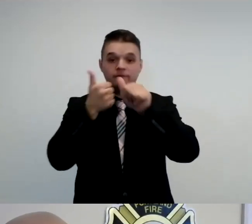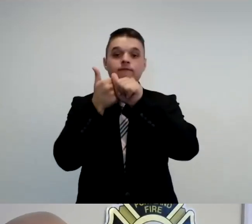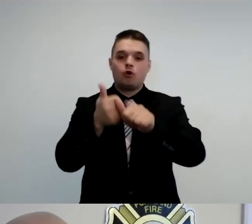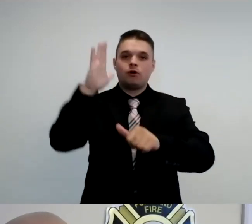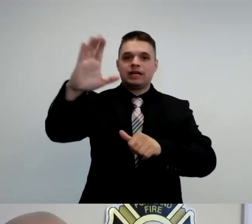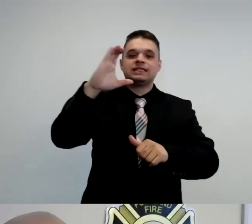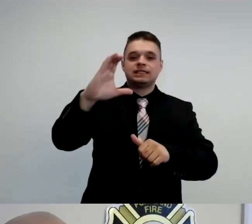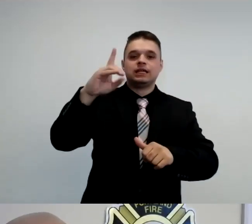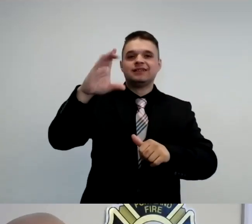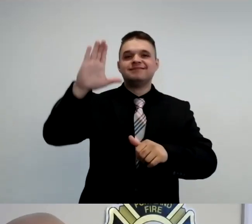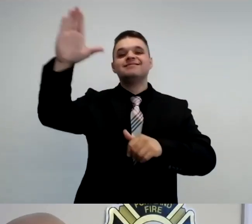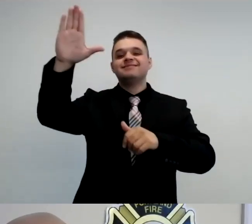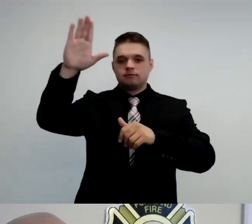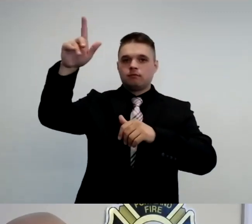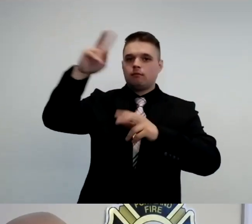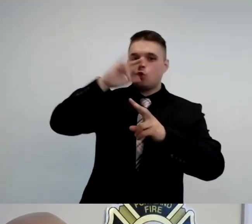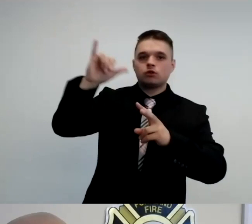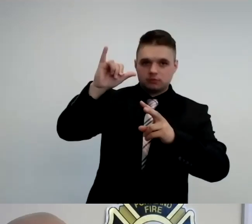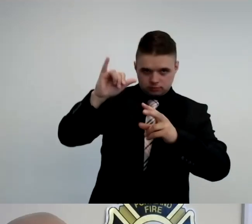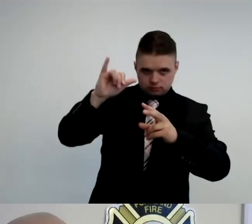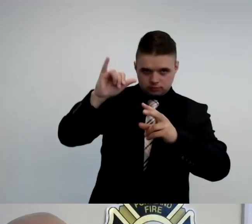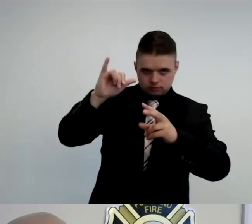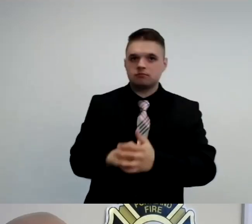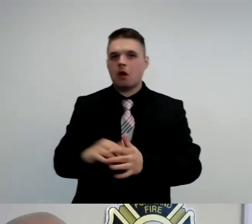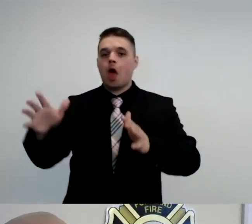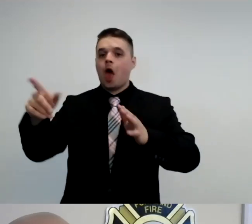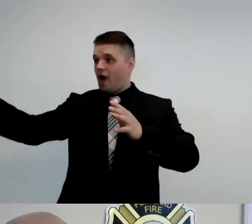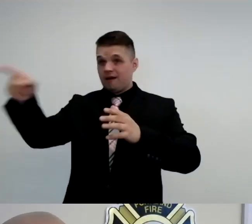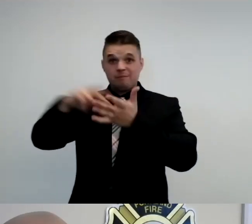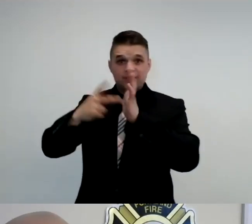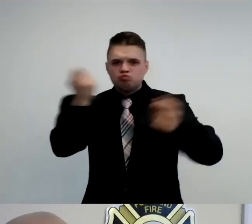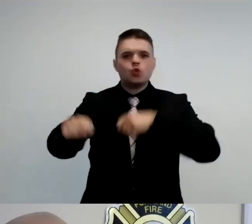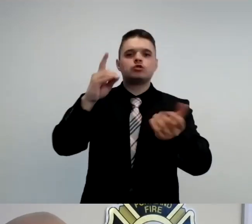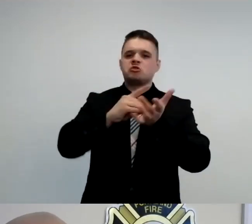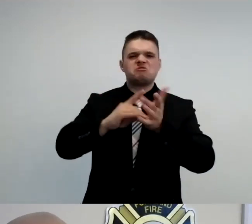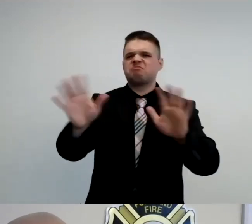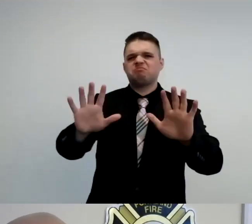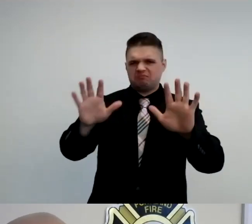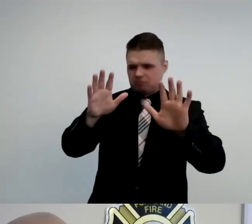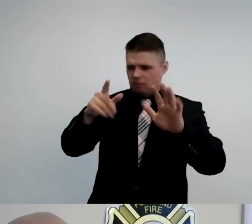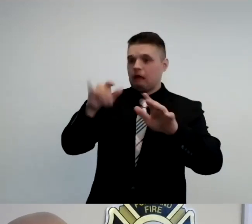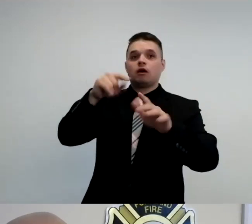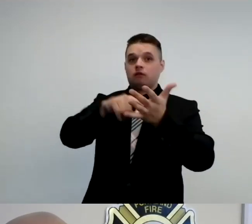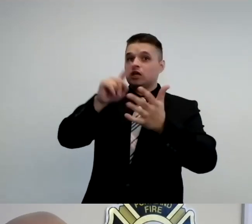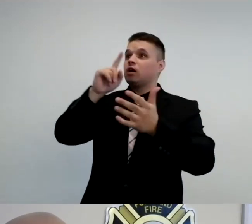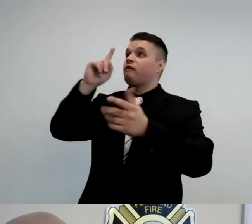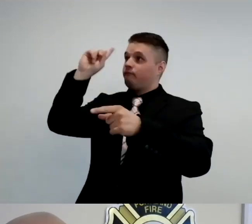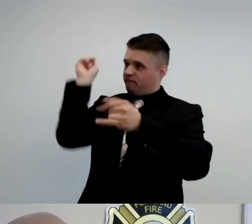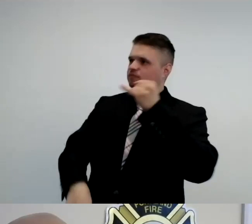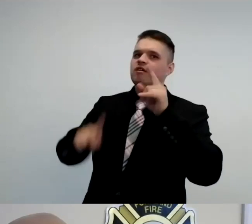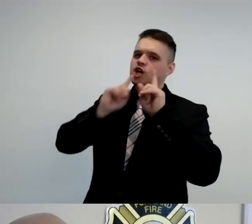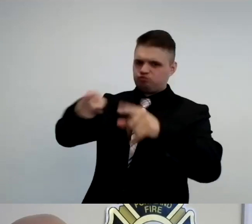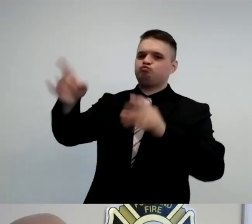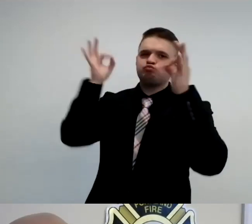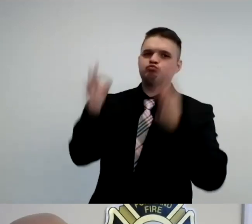replace a doctor. This is not the end all to understanding whether or not you have